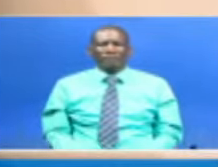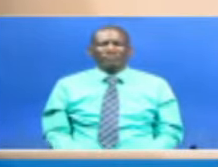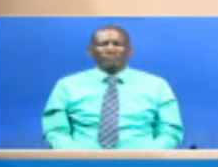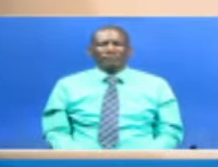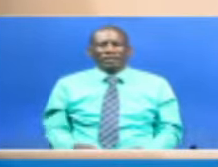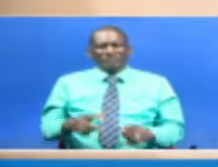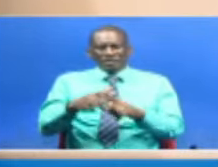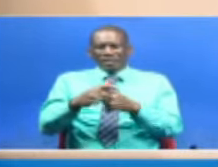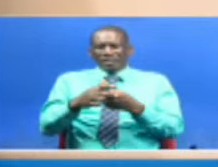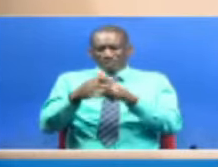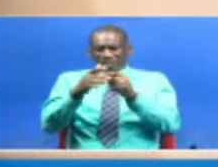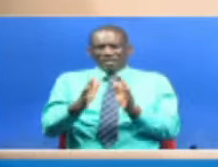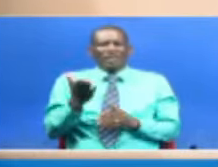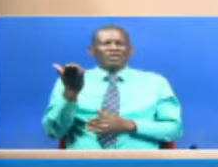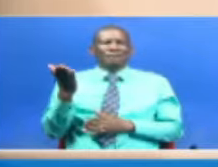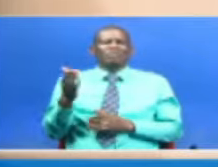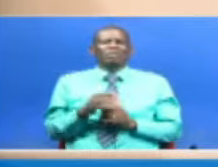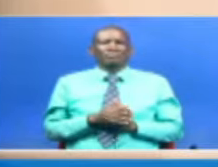Engineer,